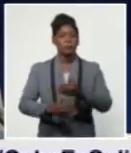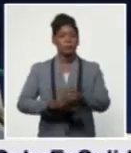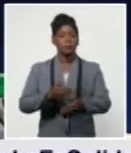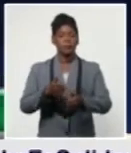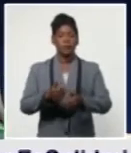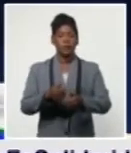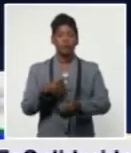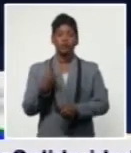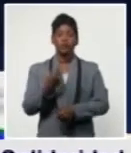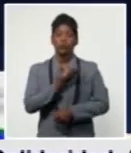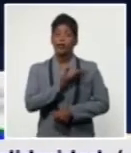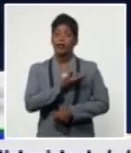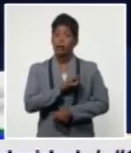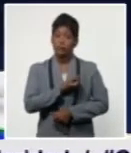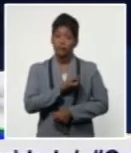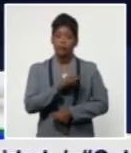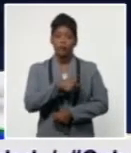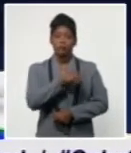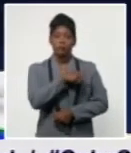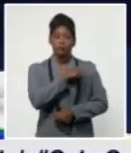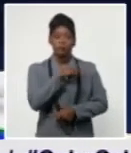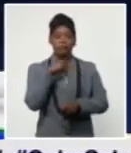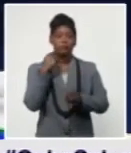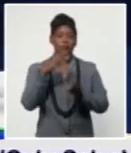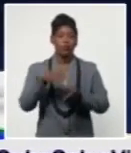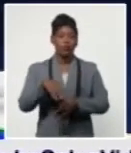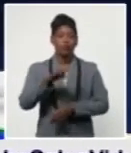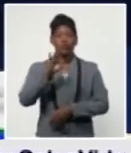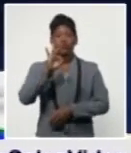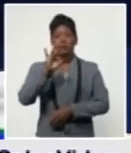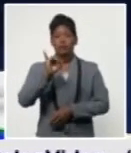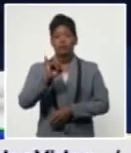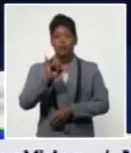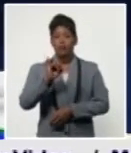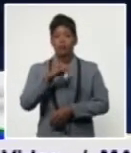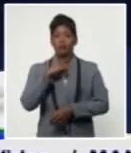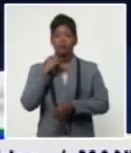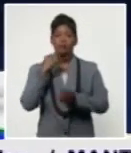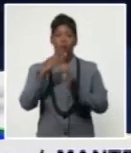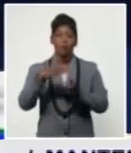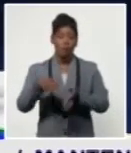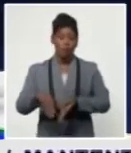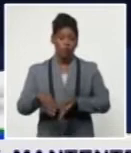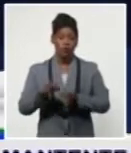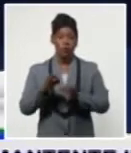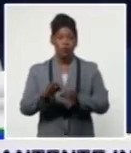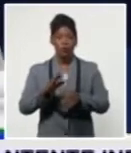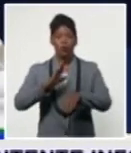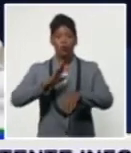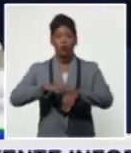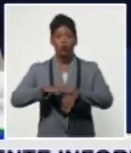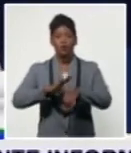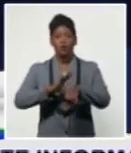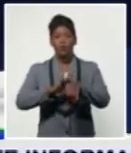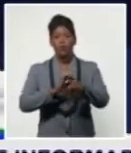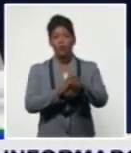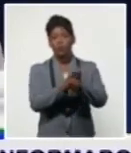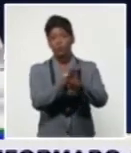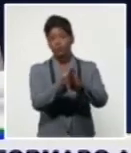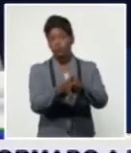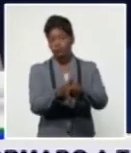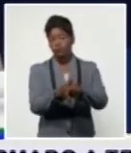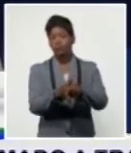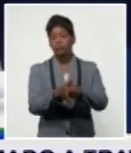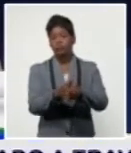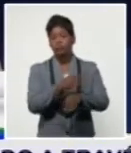clinical evolution. We always regret the death of 86 people who have died in our country due to